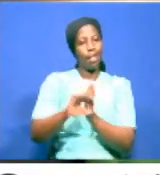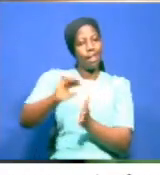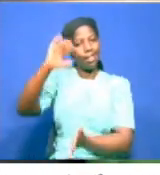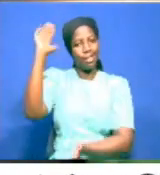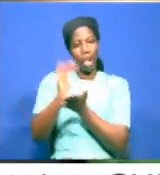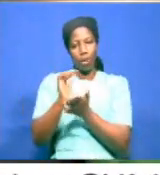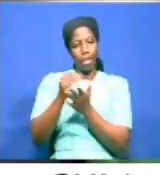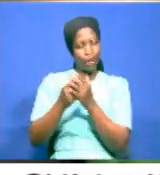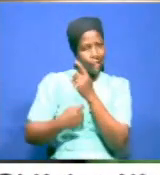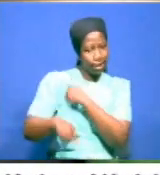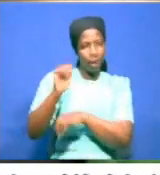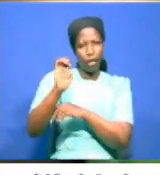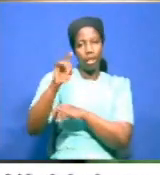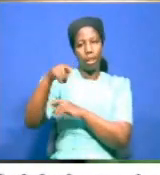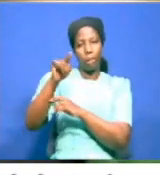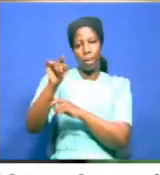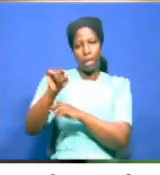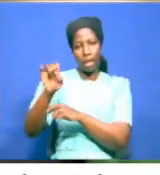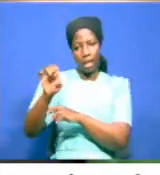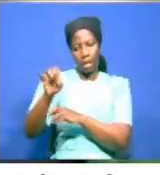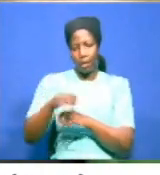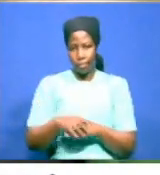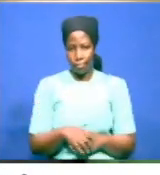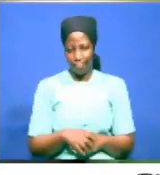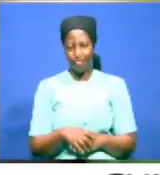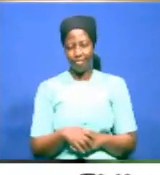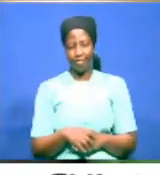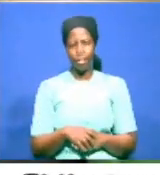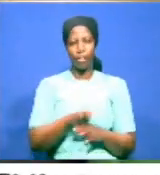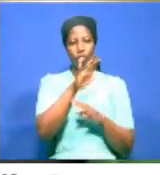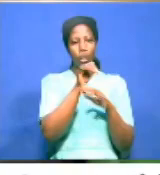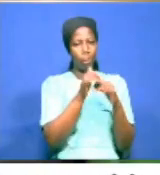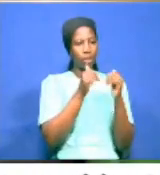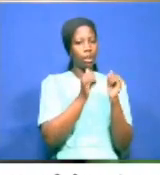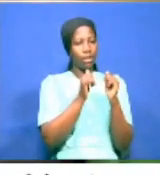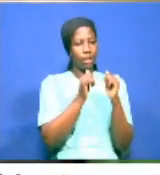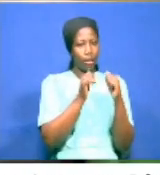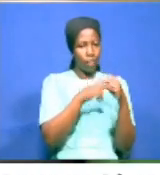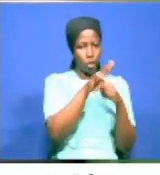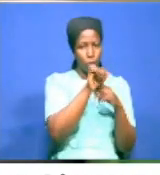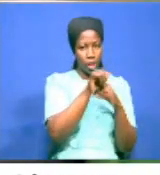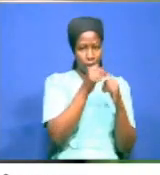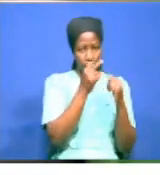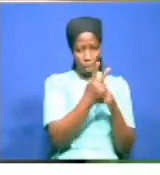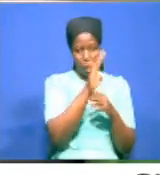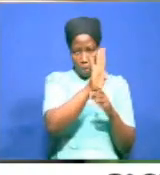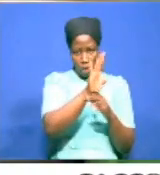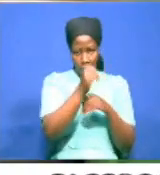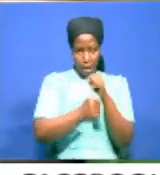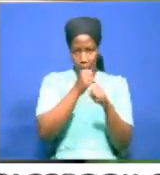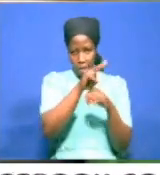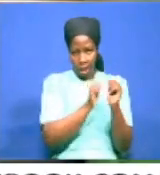the sales by the EPZ enterprises from Kenya shilling 77.2 billion in 2018 to Kenya shilling